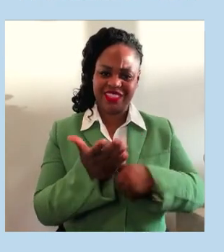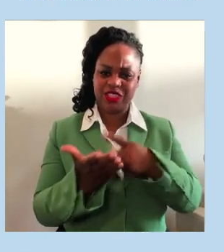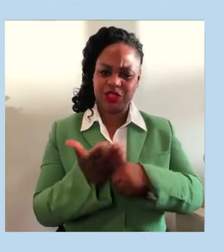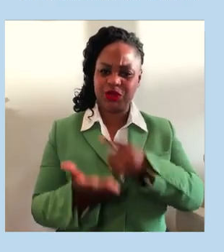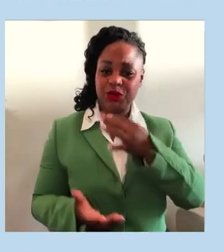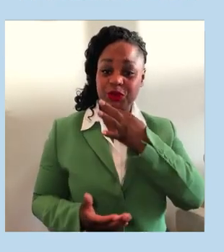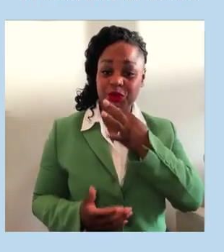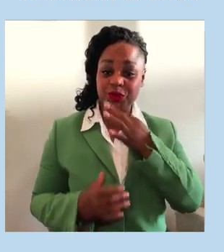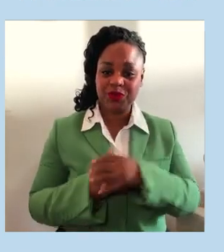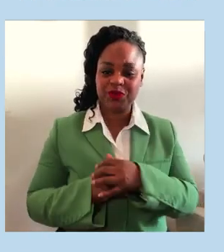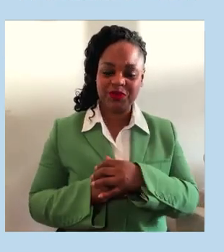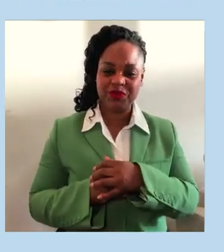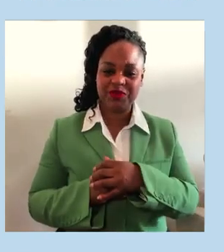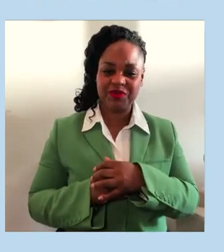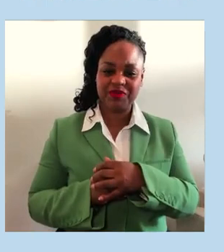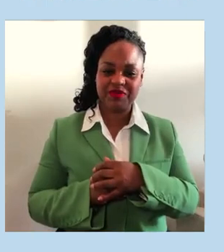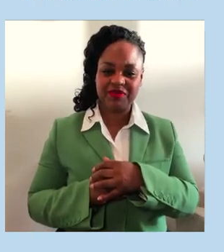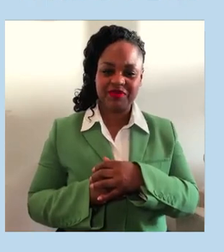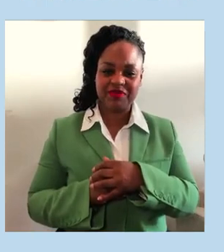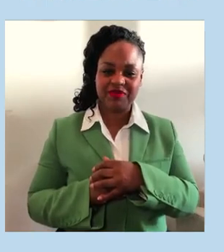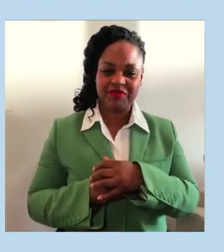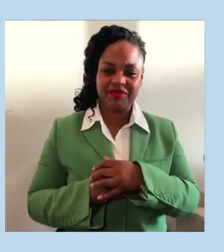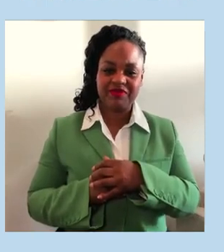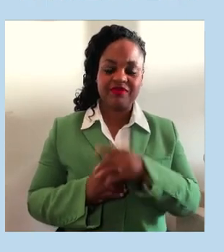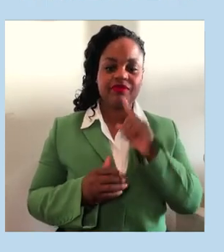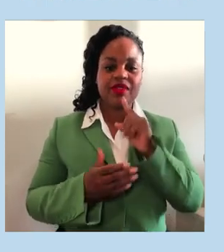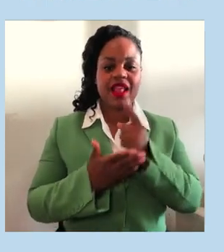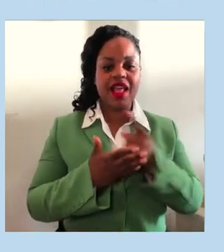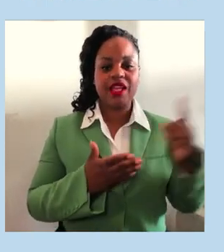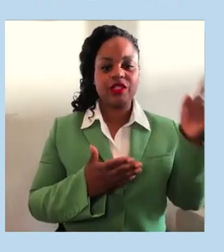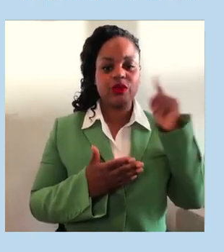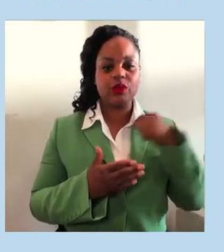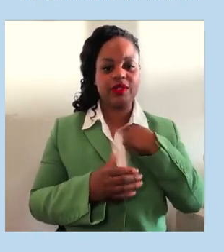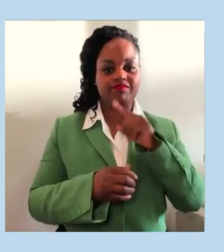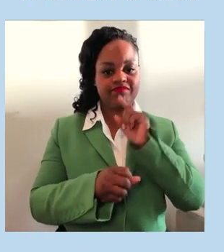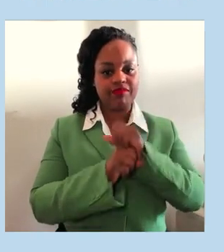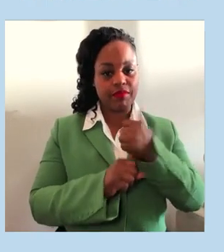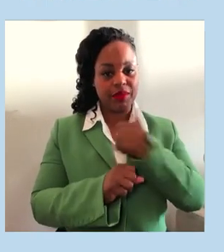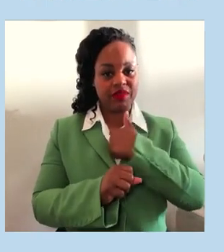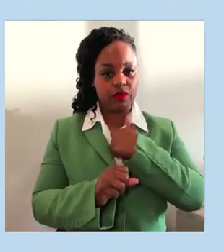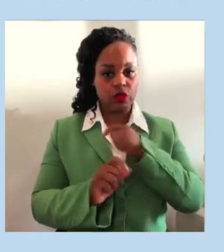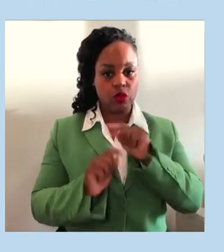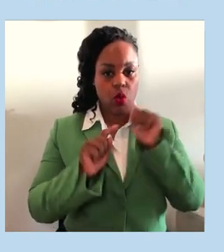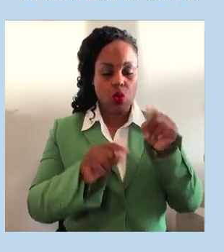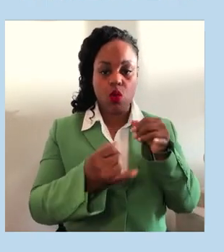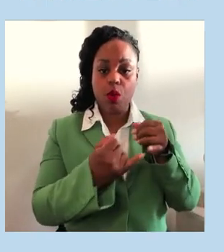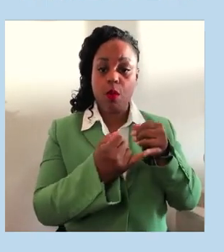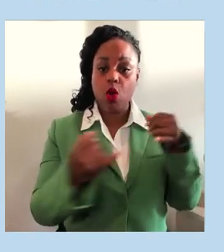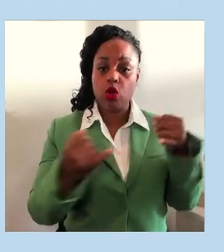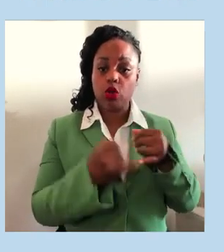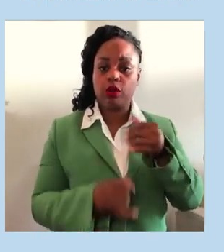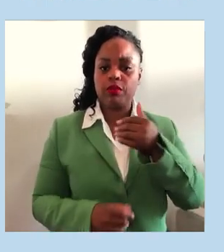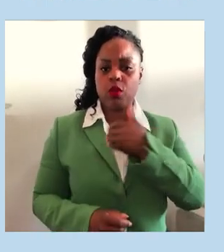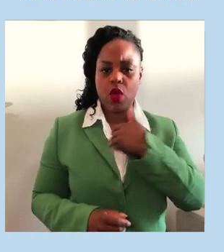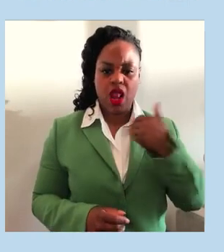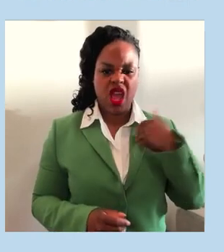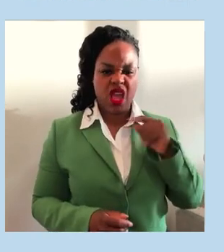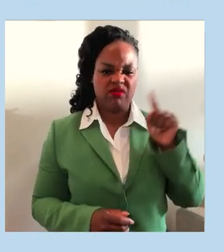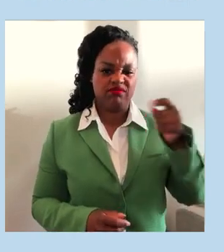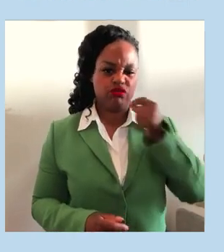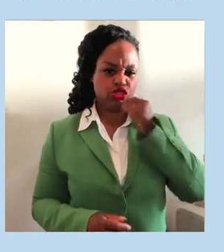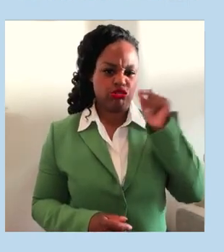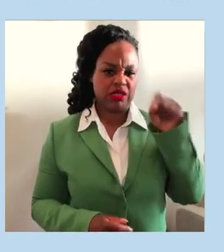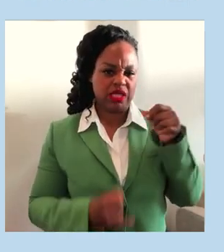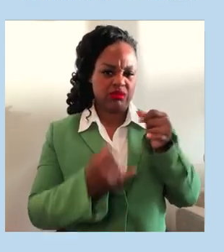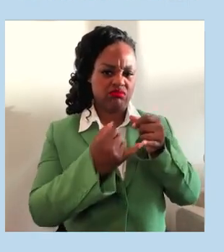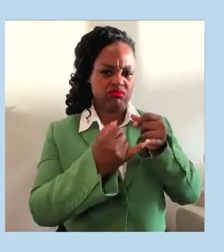the border between Poland and Ukraine, where I witnessed firsthand the toll that